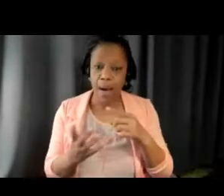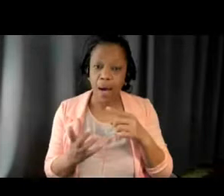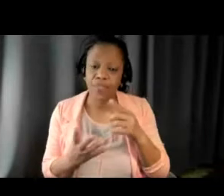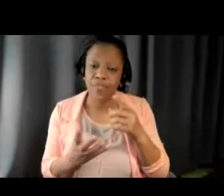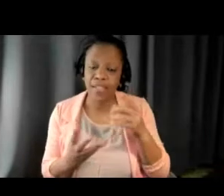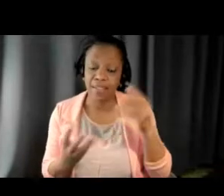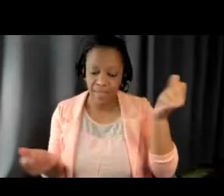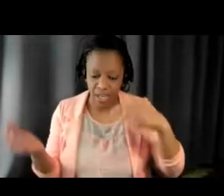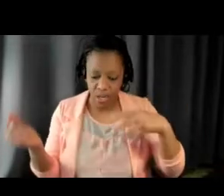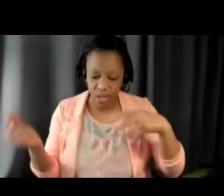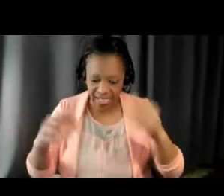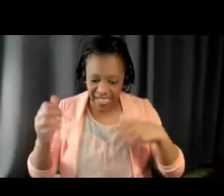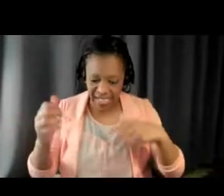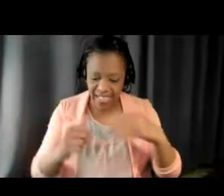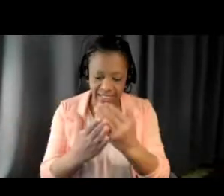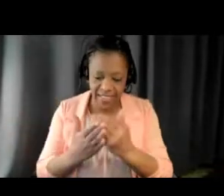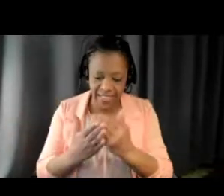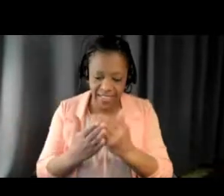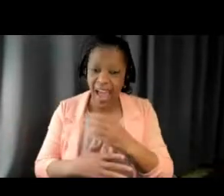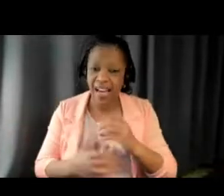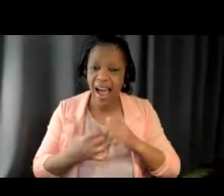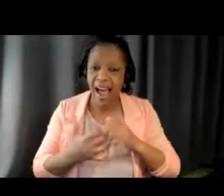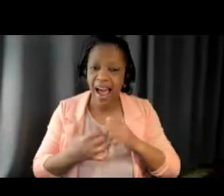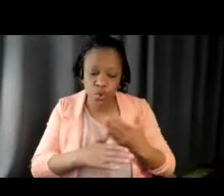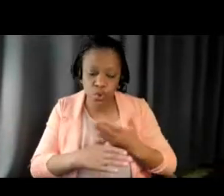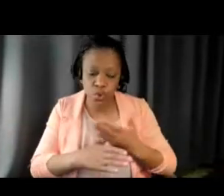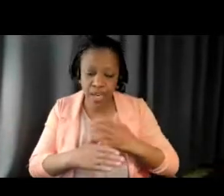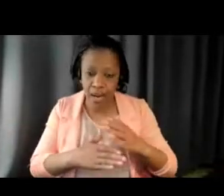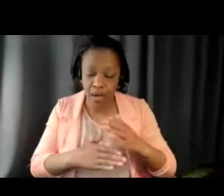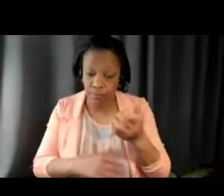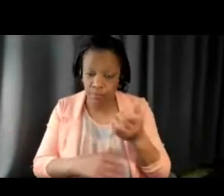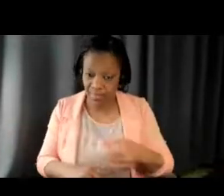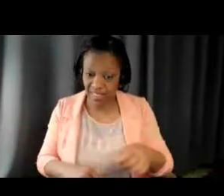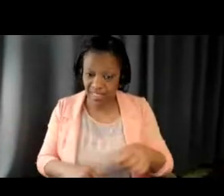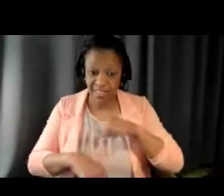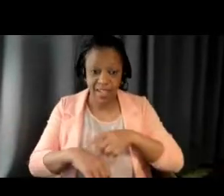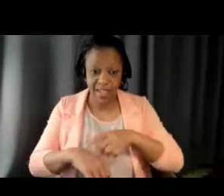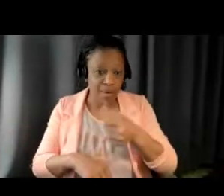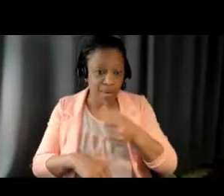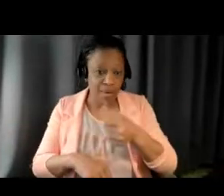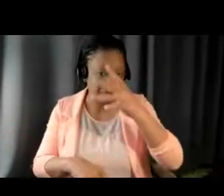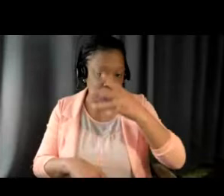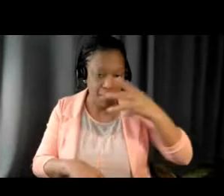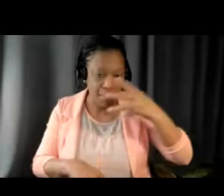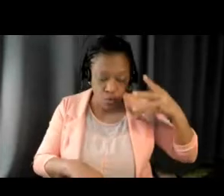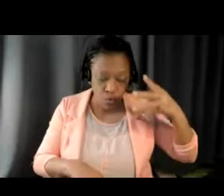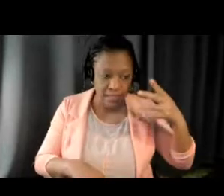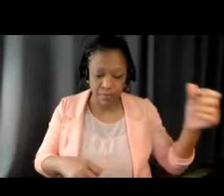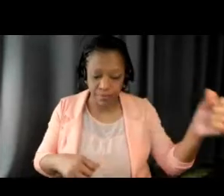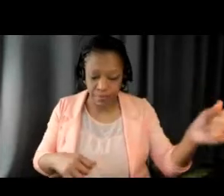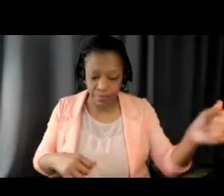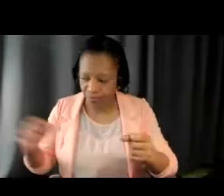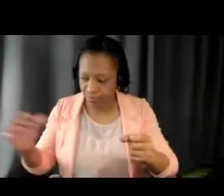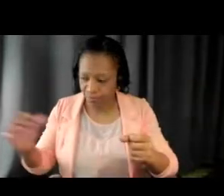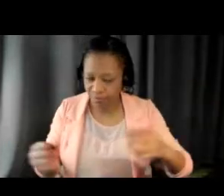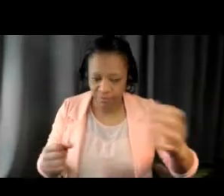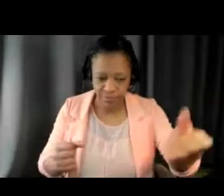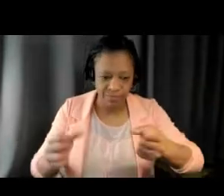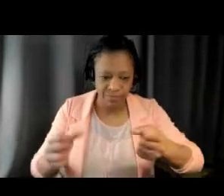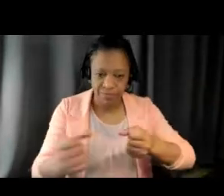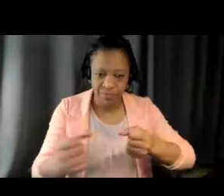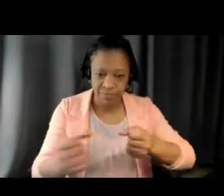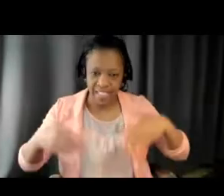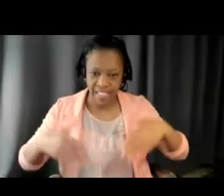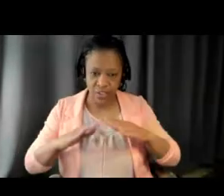any time that people migrate, and Chicago is a city of migrants and immigrants from all over, whether you're fleeing racial terror from the South or you're